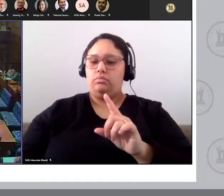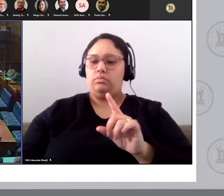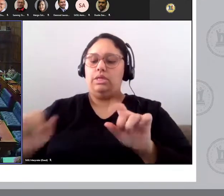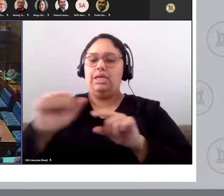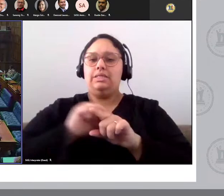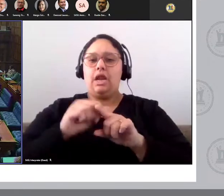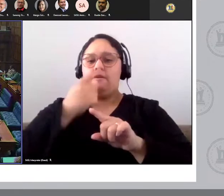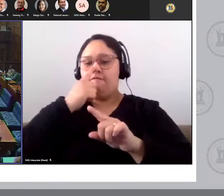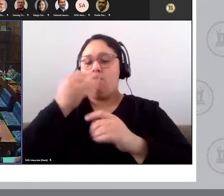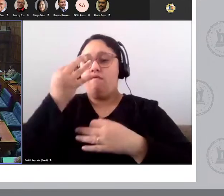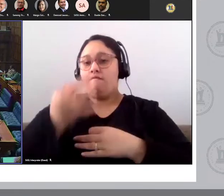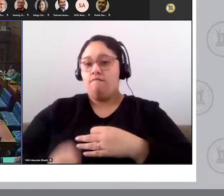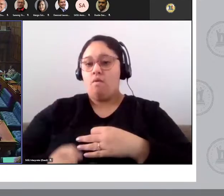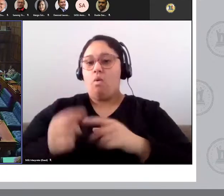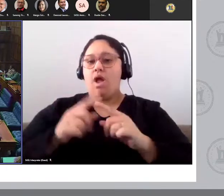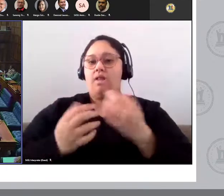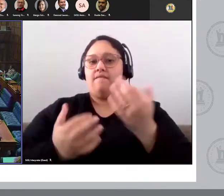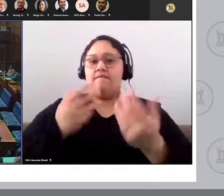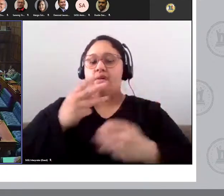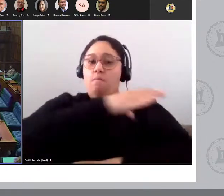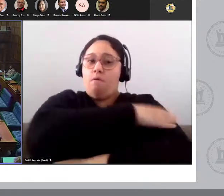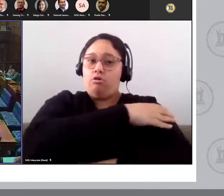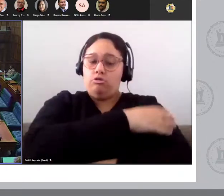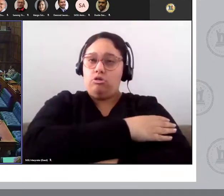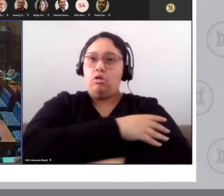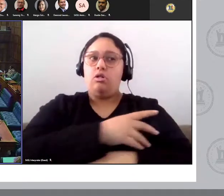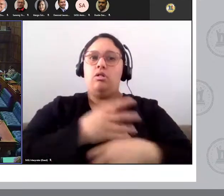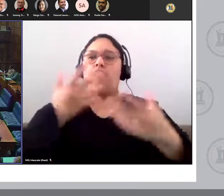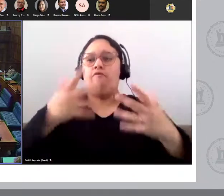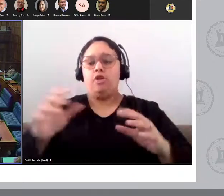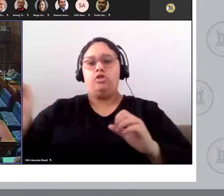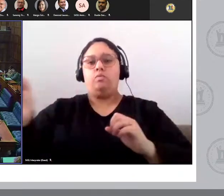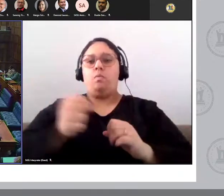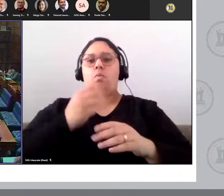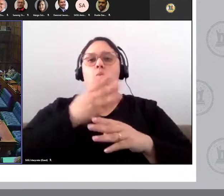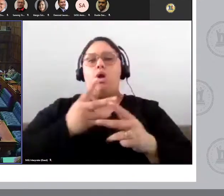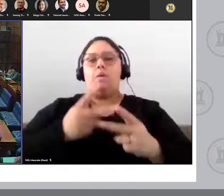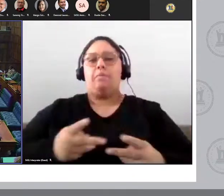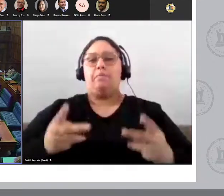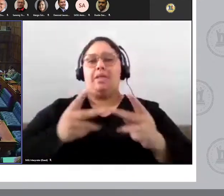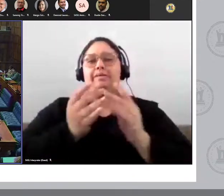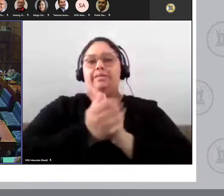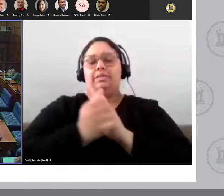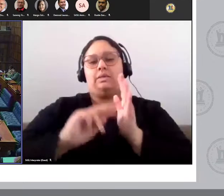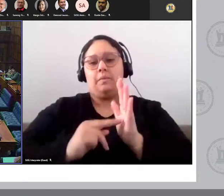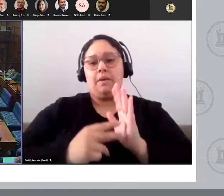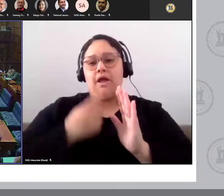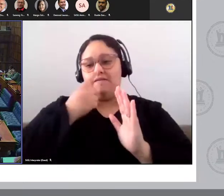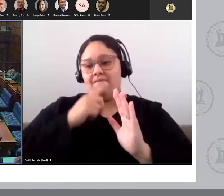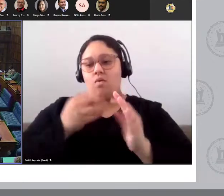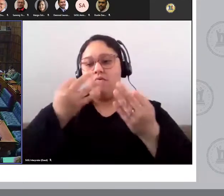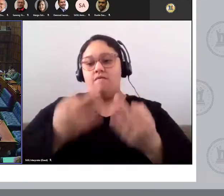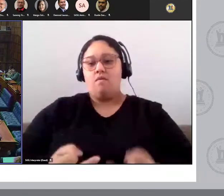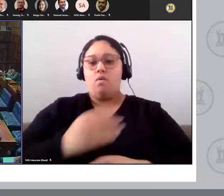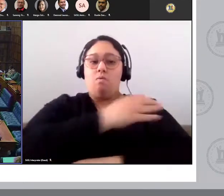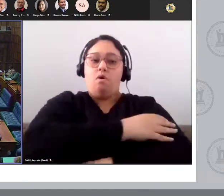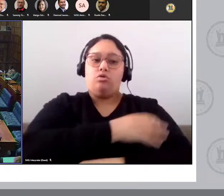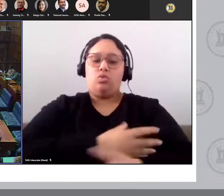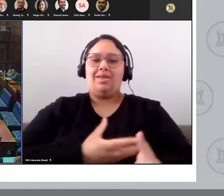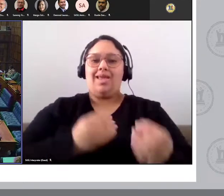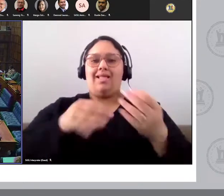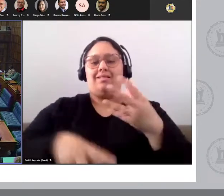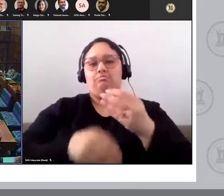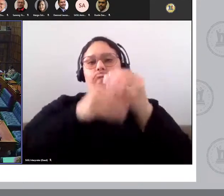floor and fire marshals, I think that it has been placed on the workplace skills plan for the floor marshals just to get